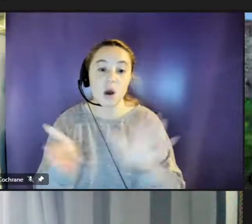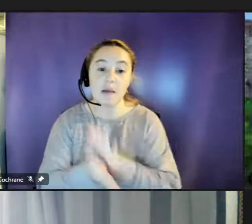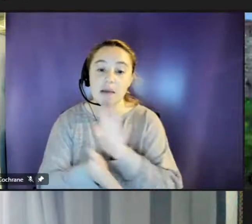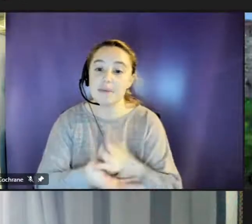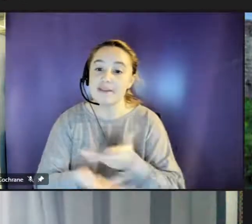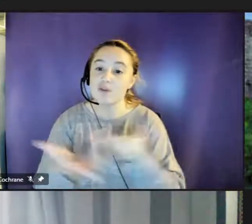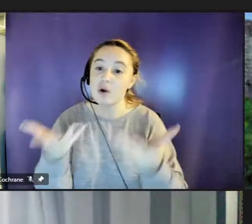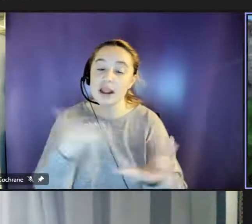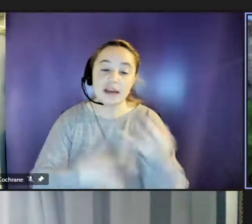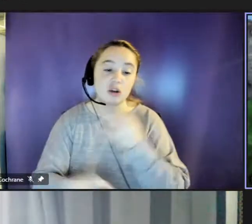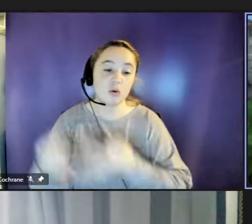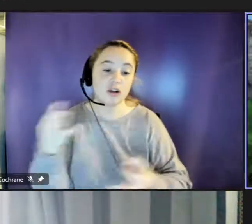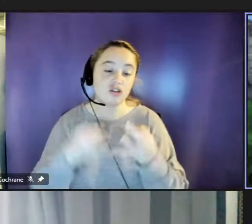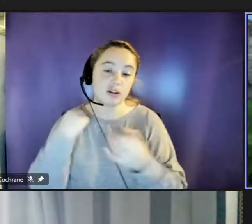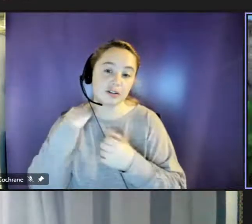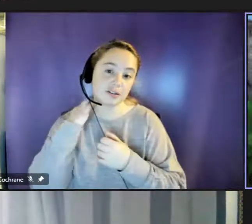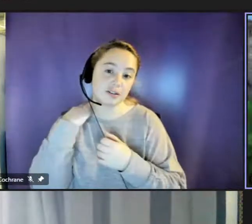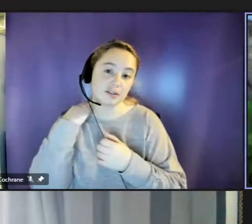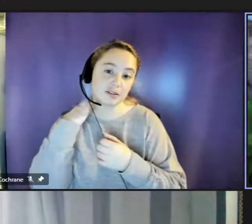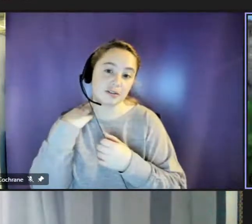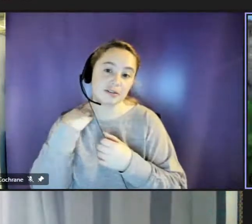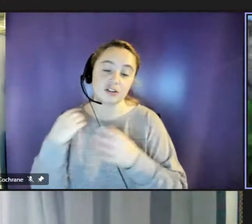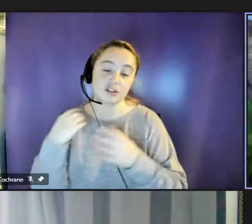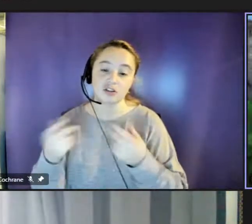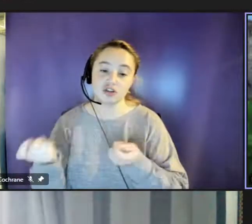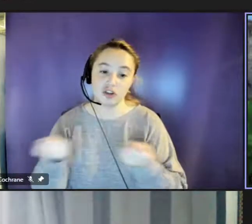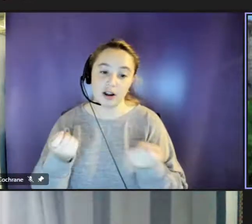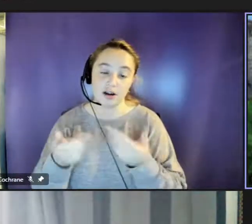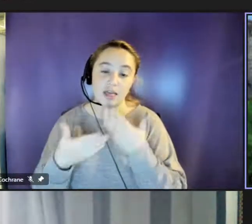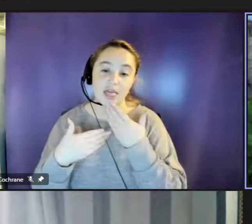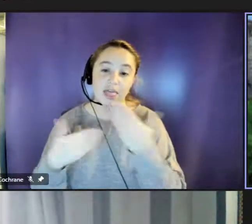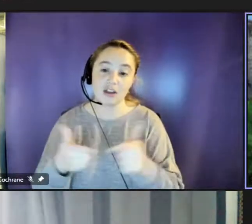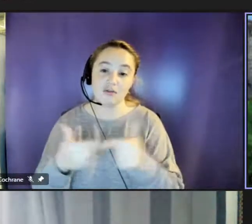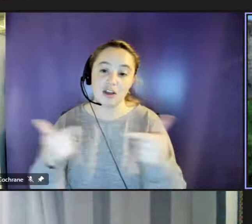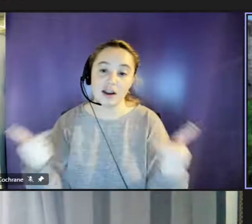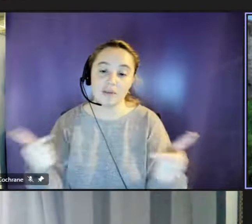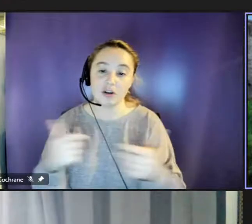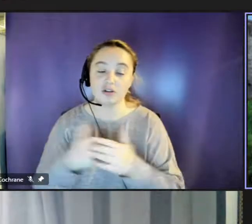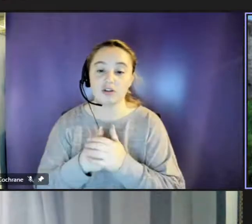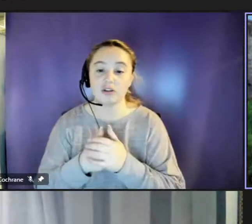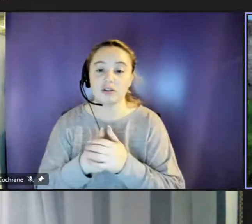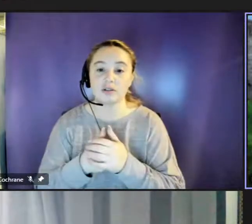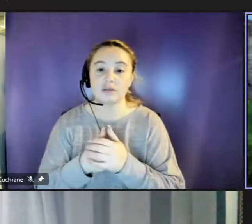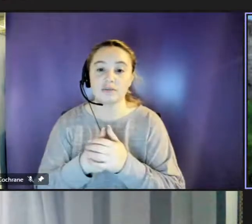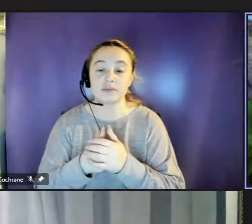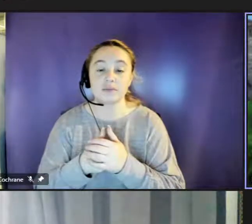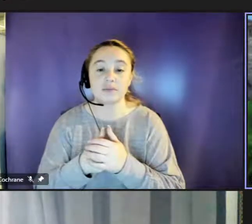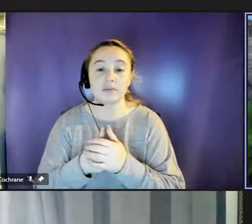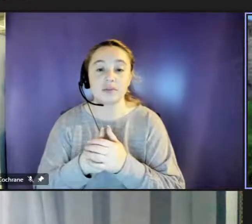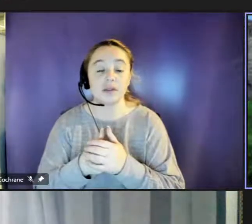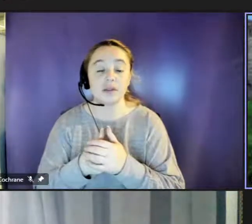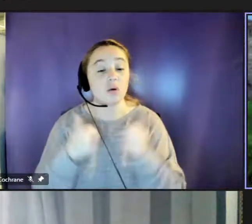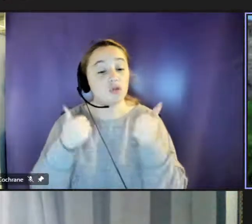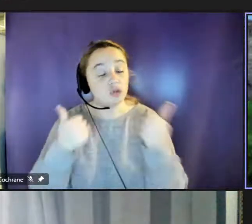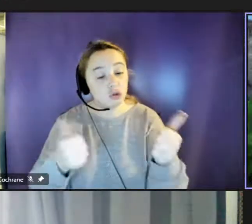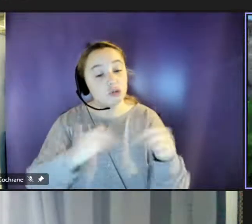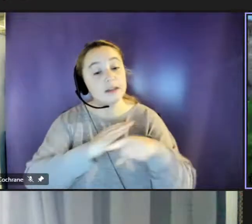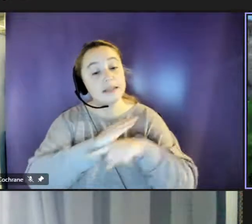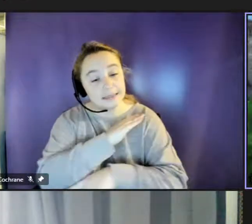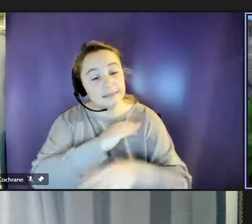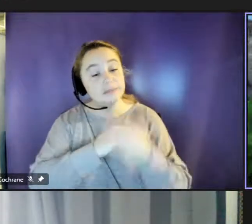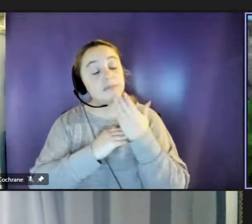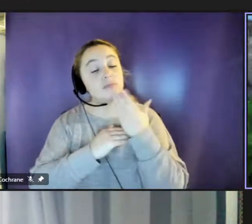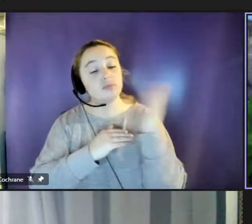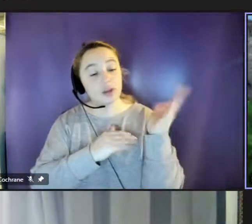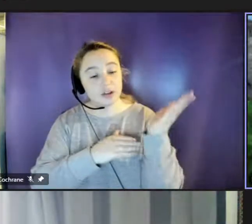Chair. Okay, thank you very much for that, Geraldine. Actually, that was a very thorough presentation of that